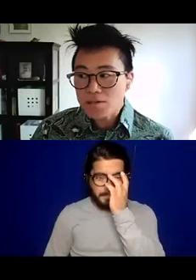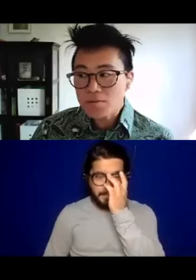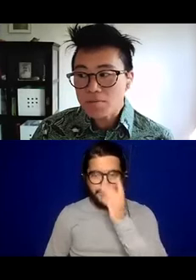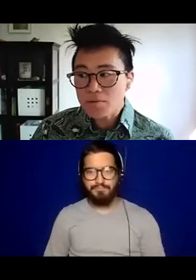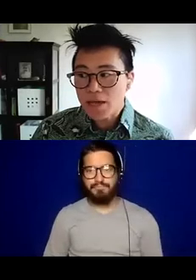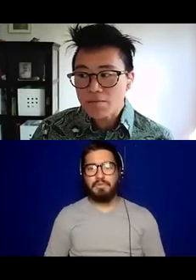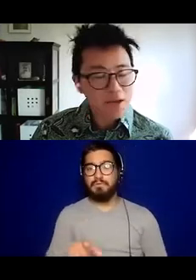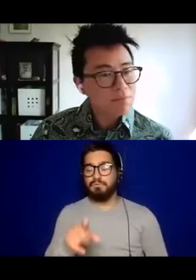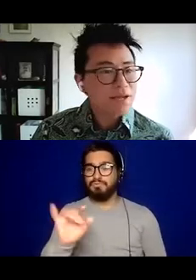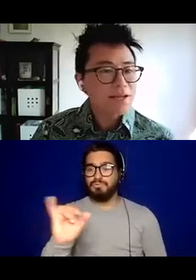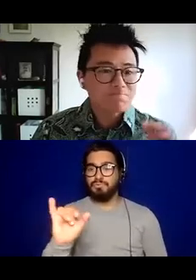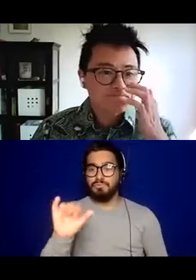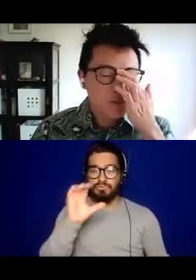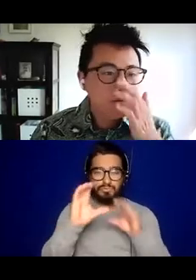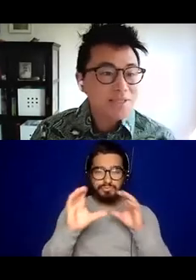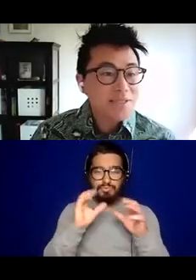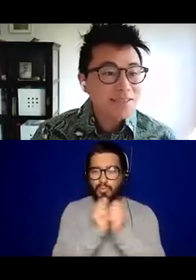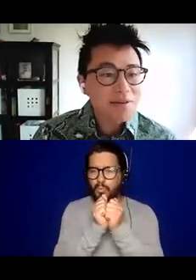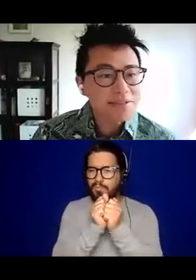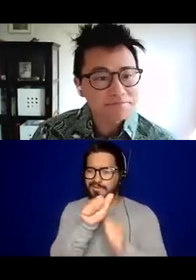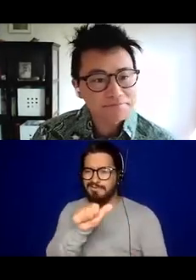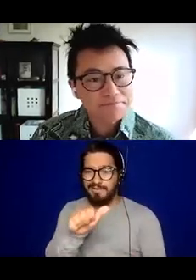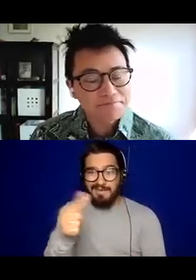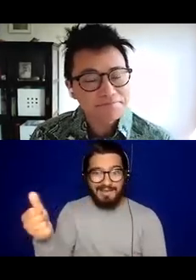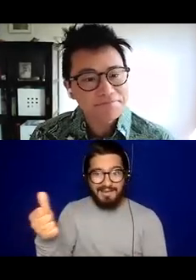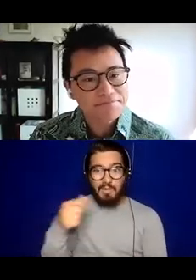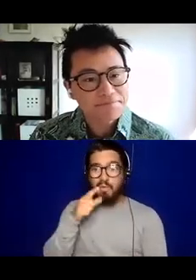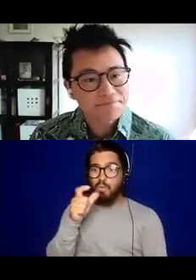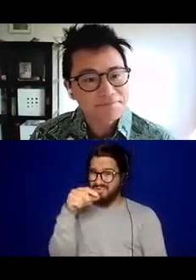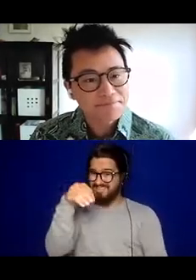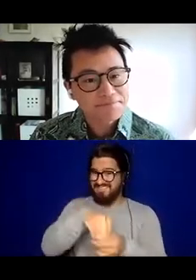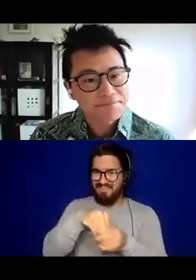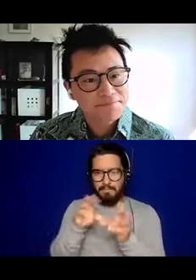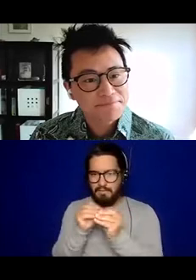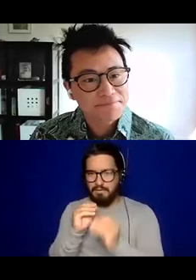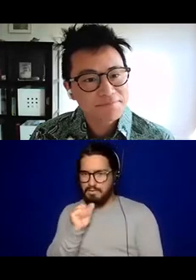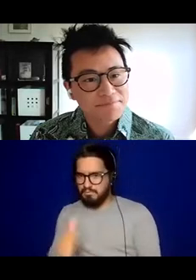Would you also communicate with anybody who wasn't in the meeting?